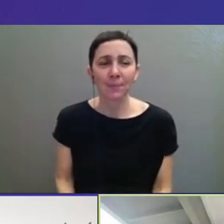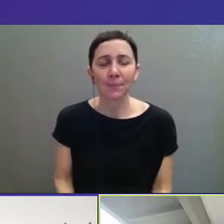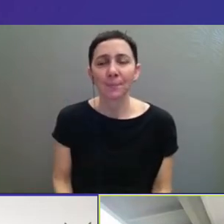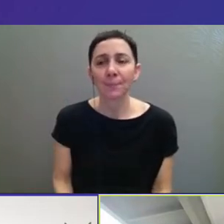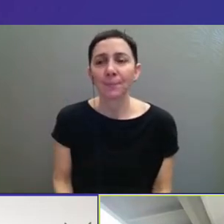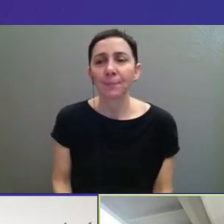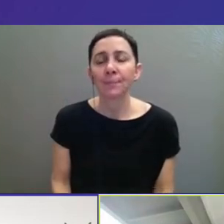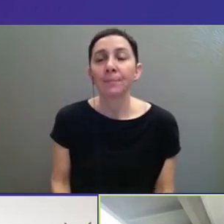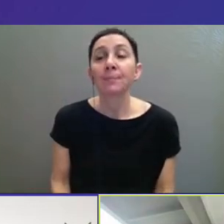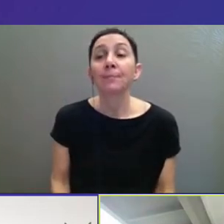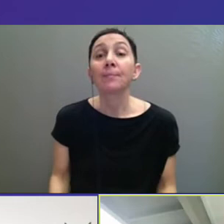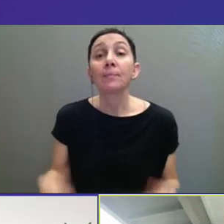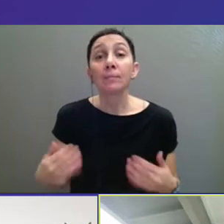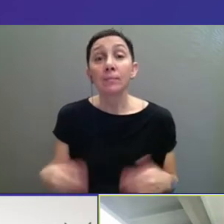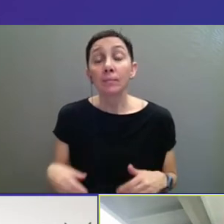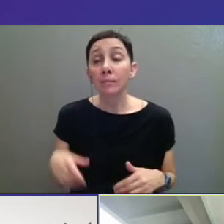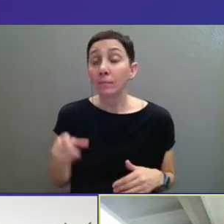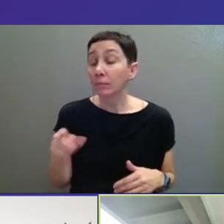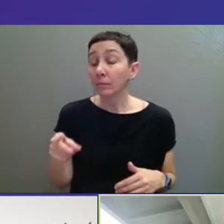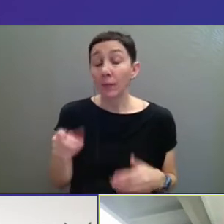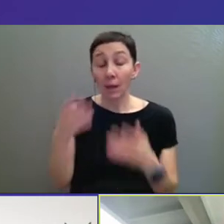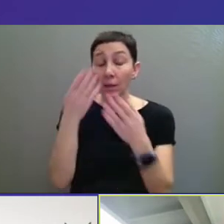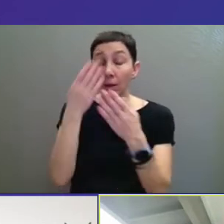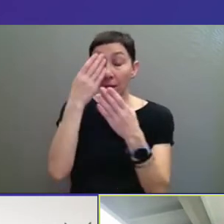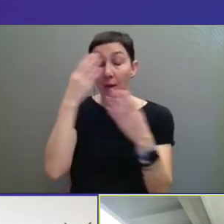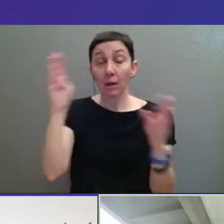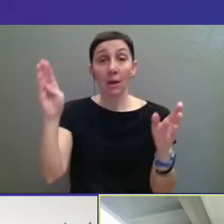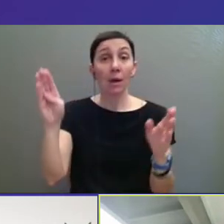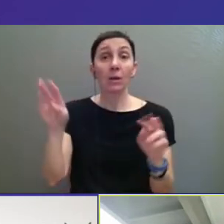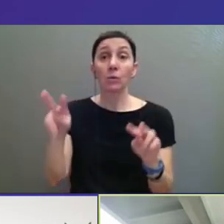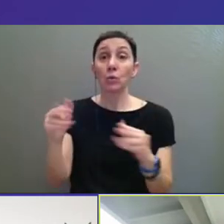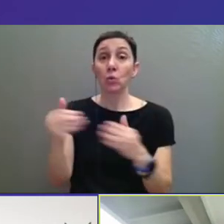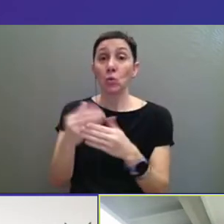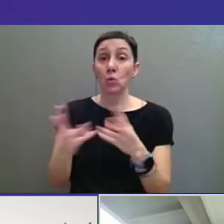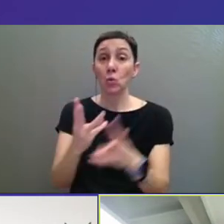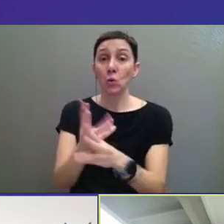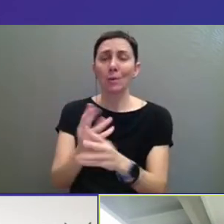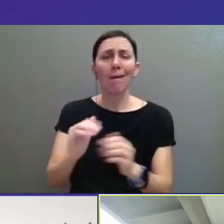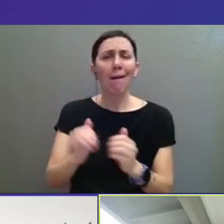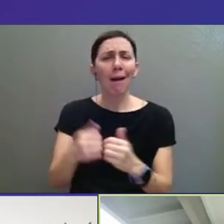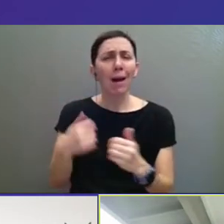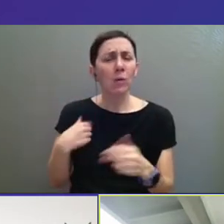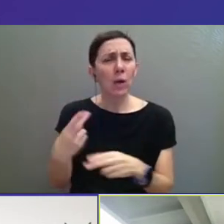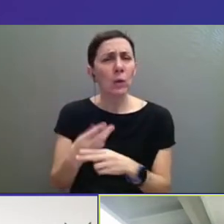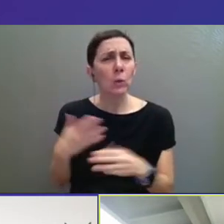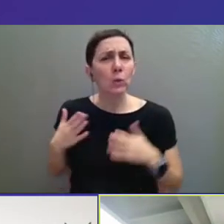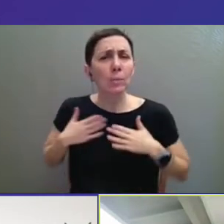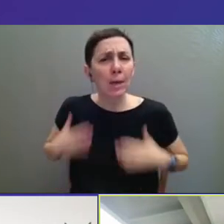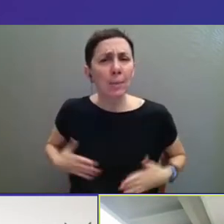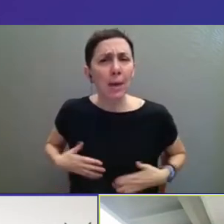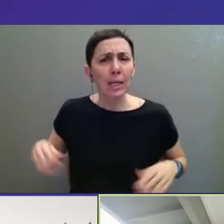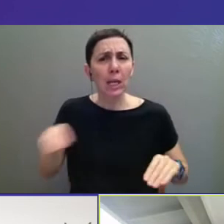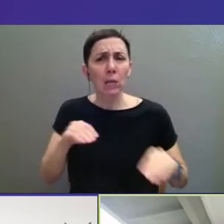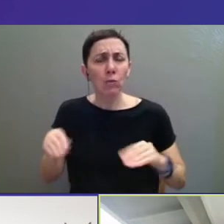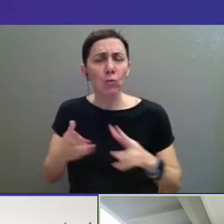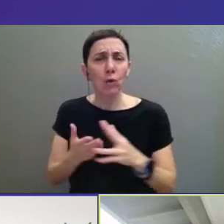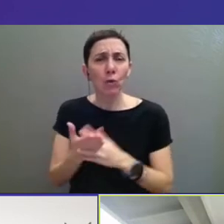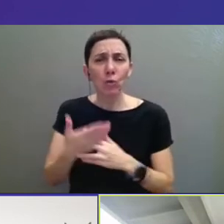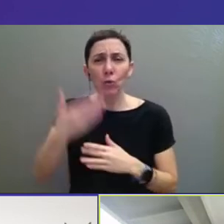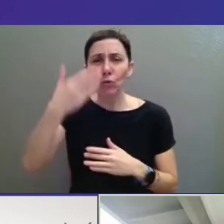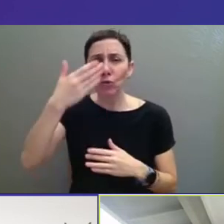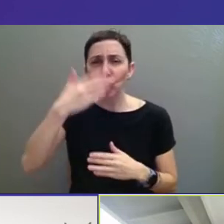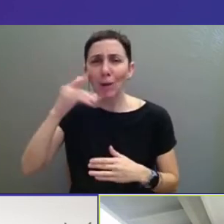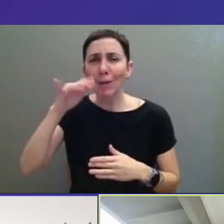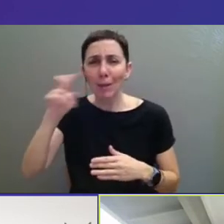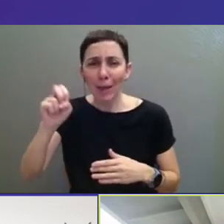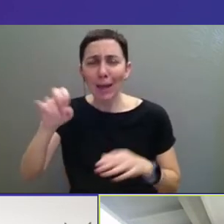it really just opened a whole new world of how am I using my body and my movement through frontline actions and through my own